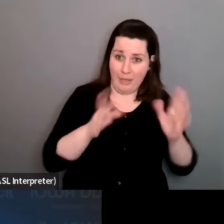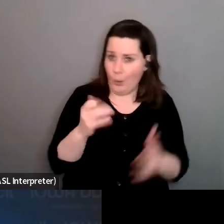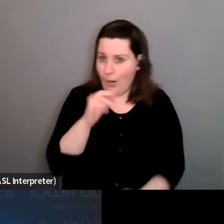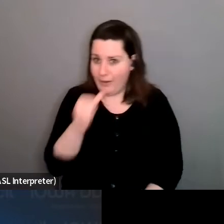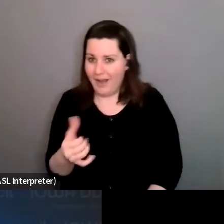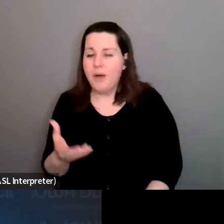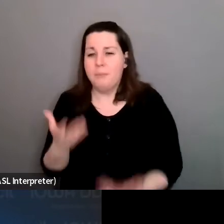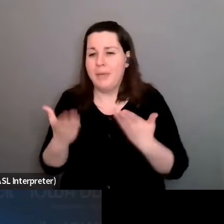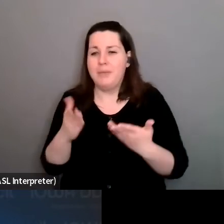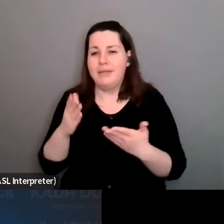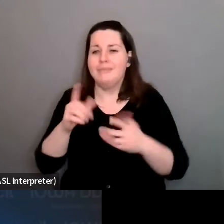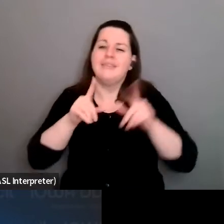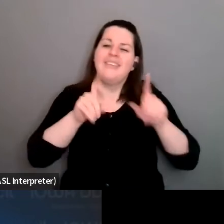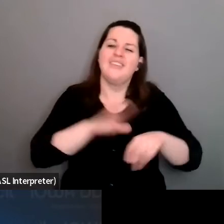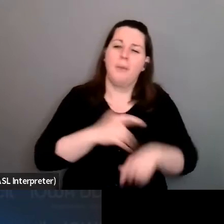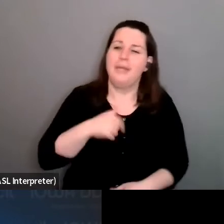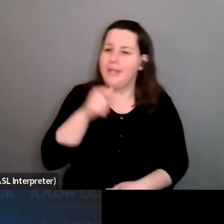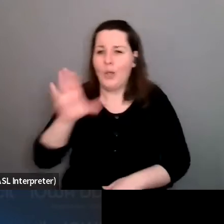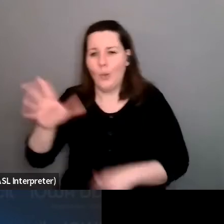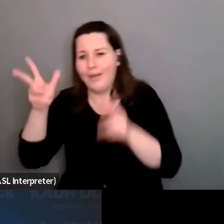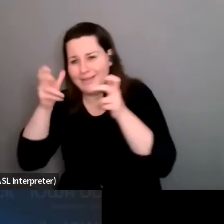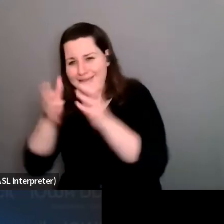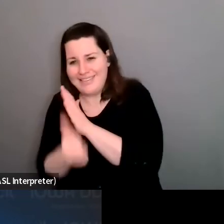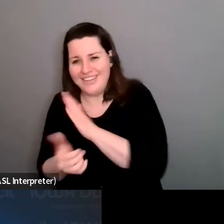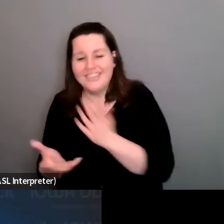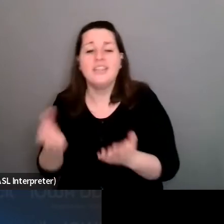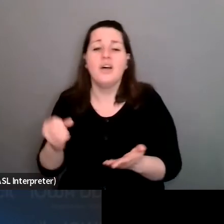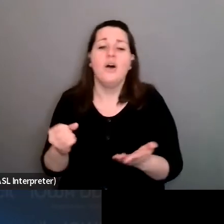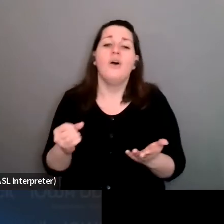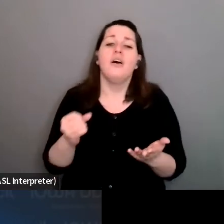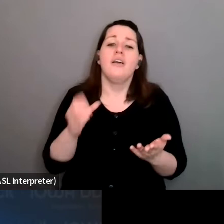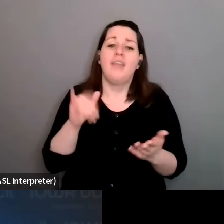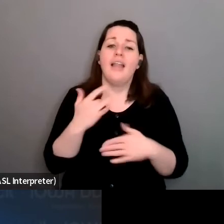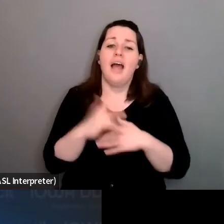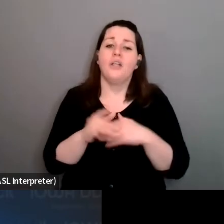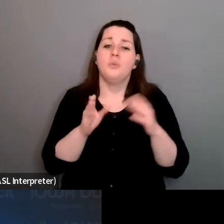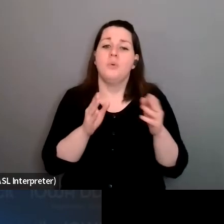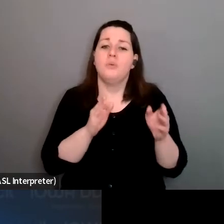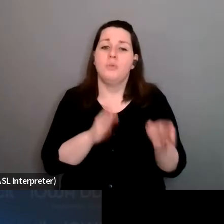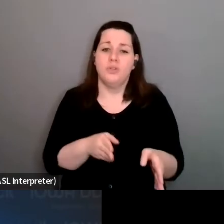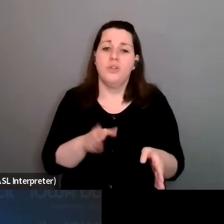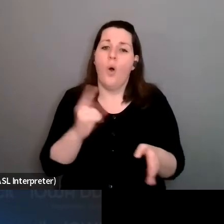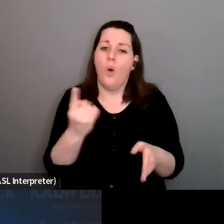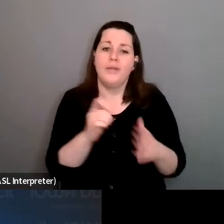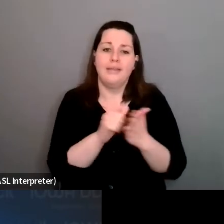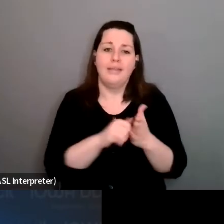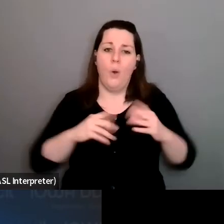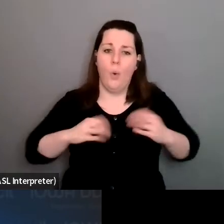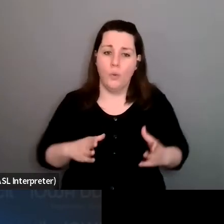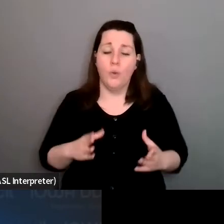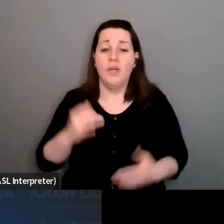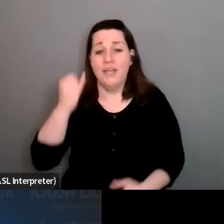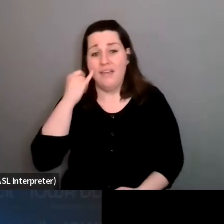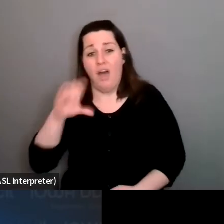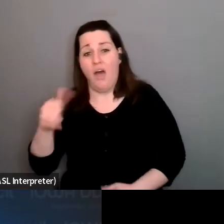say it's a test on me. But the eligible individual is always the account owner, even when someone opens the account on